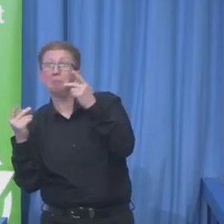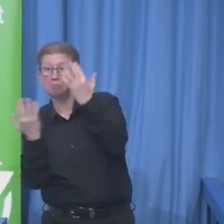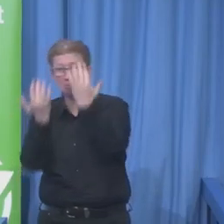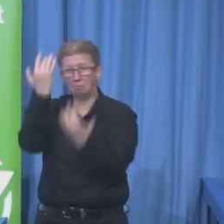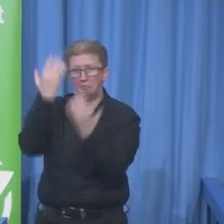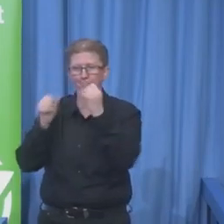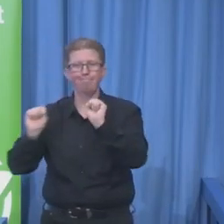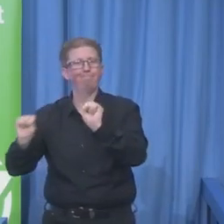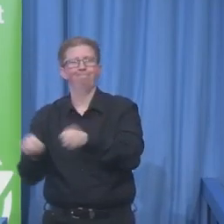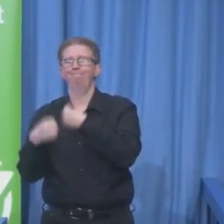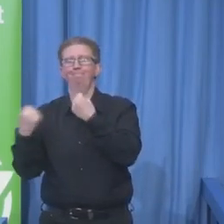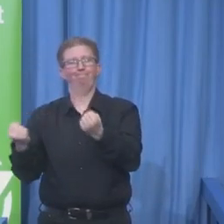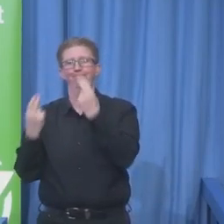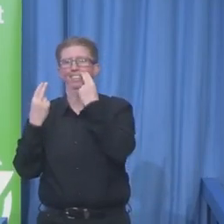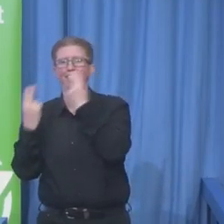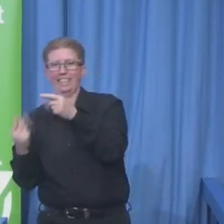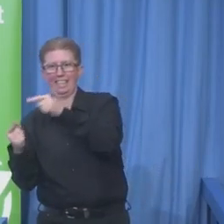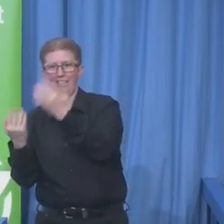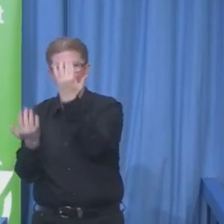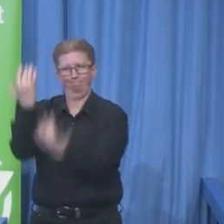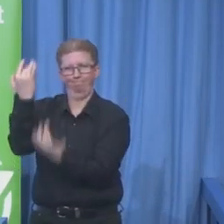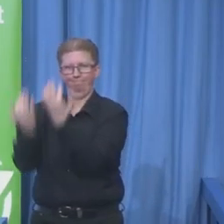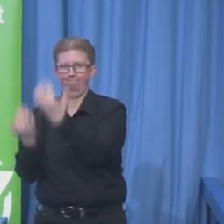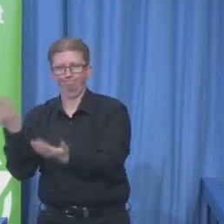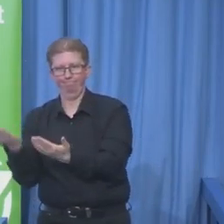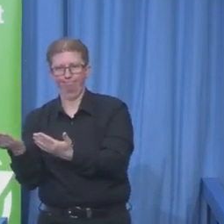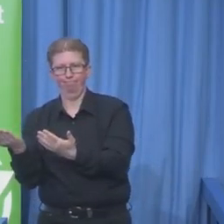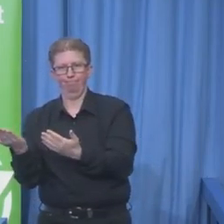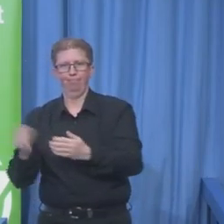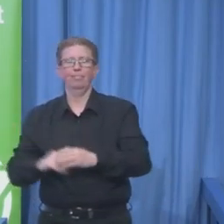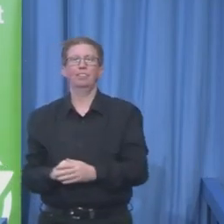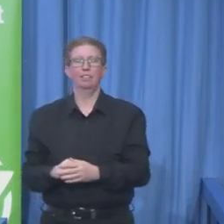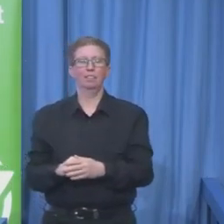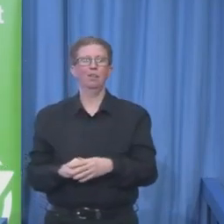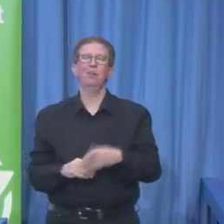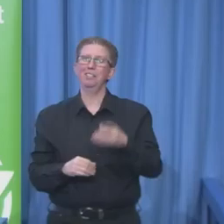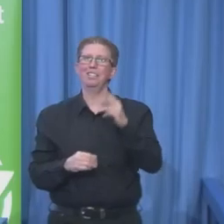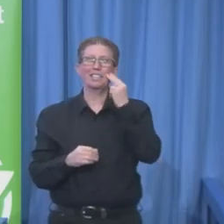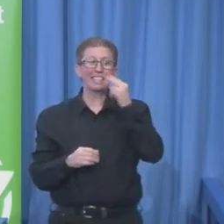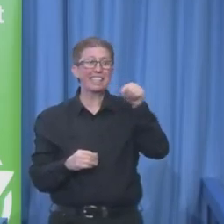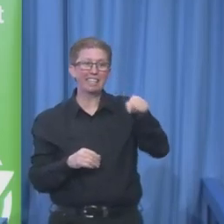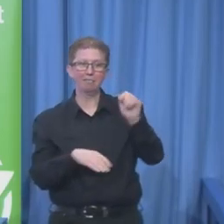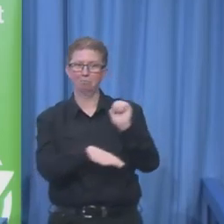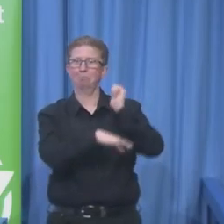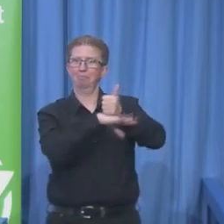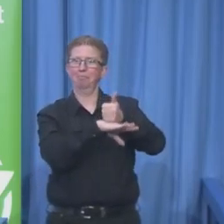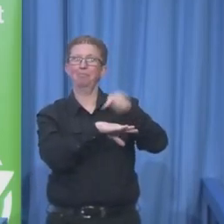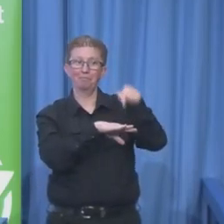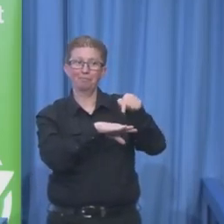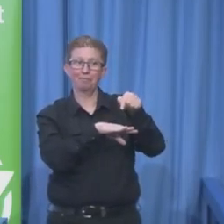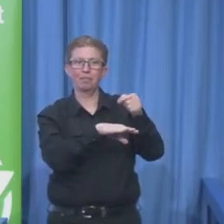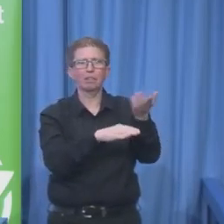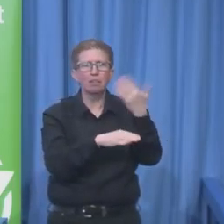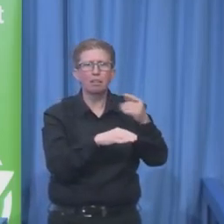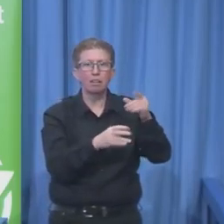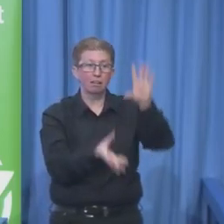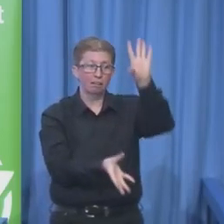people. That's an amazing thing and a very sad thing, I would say.